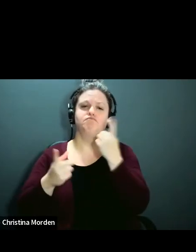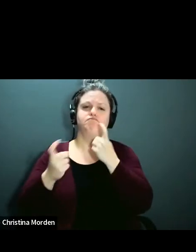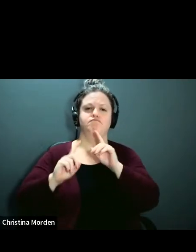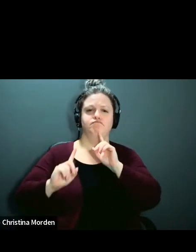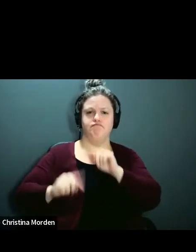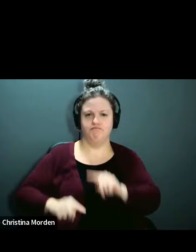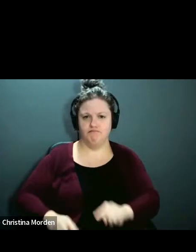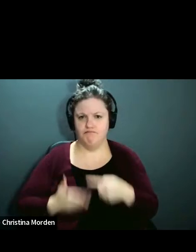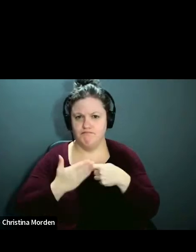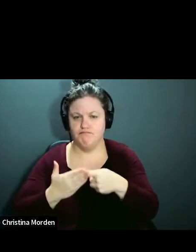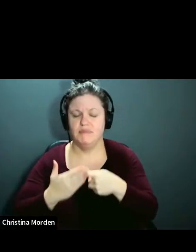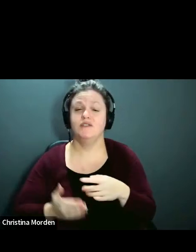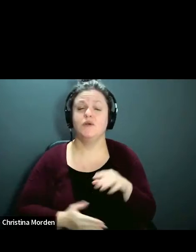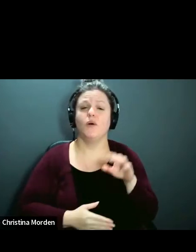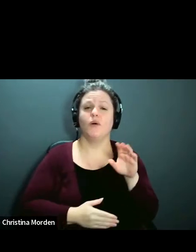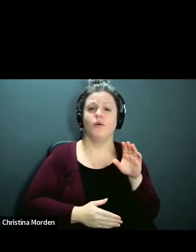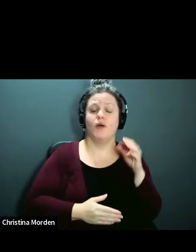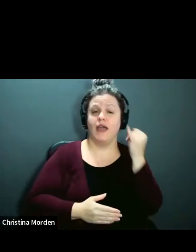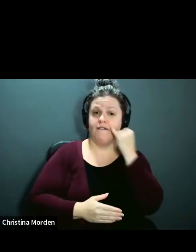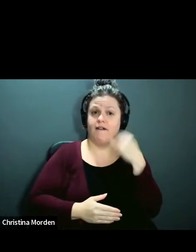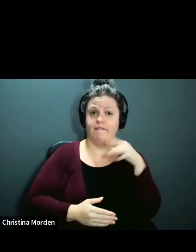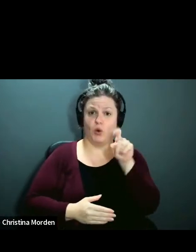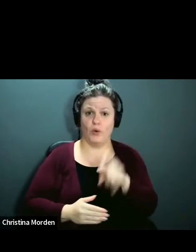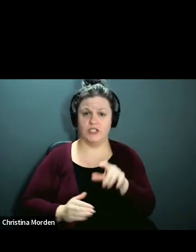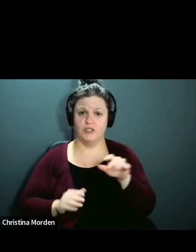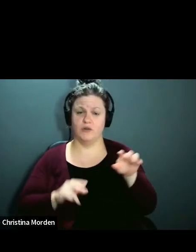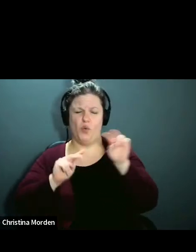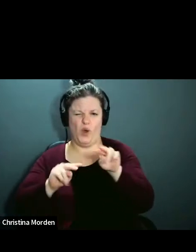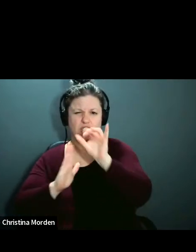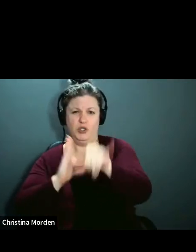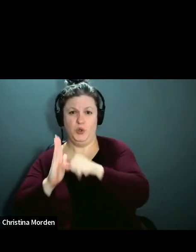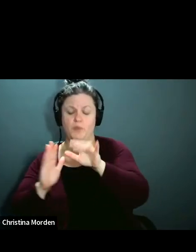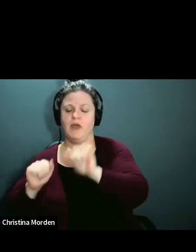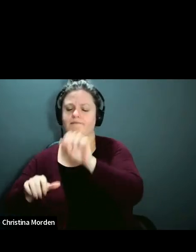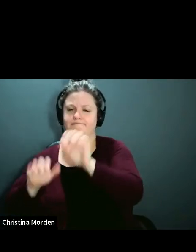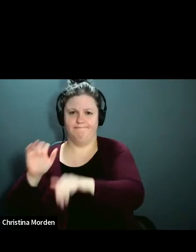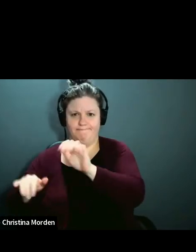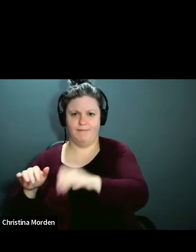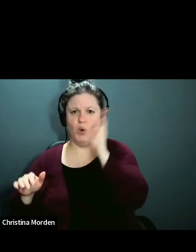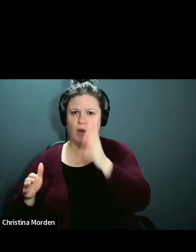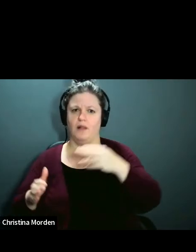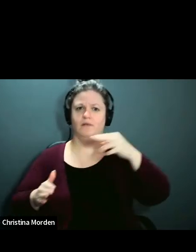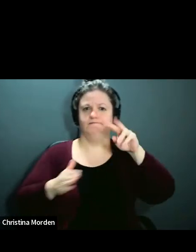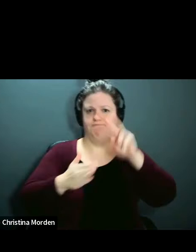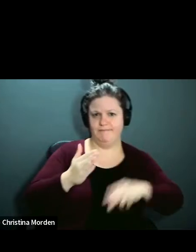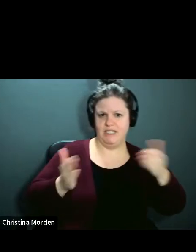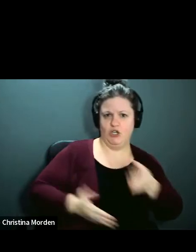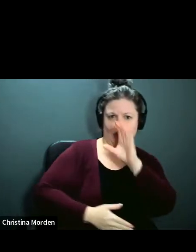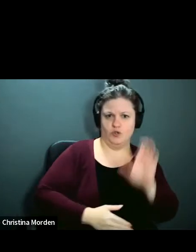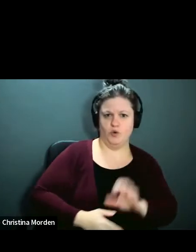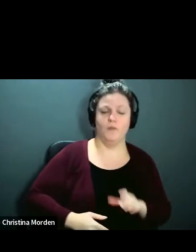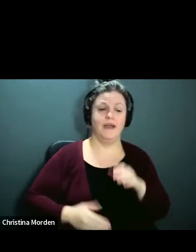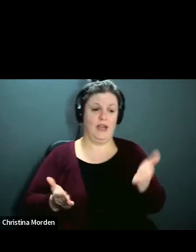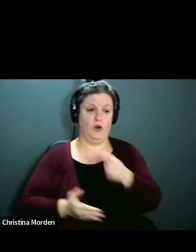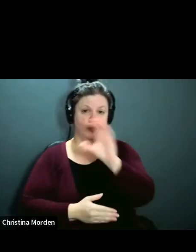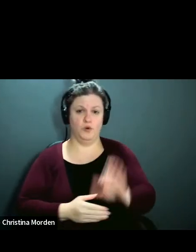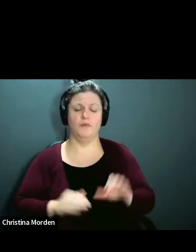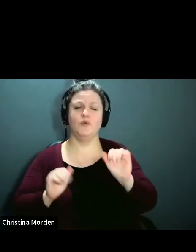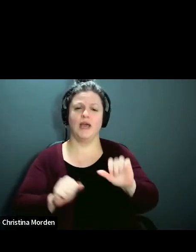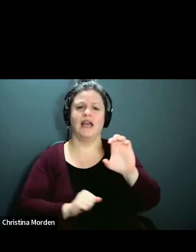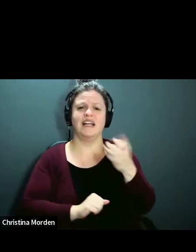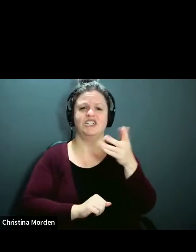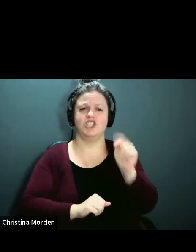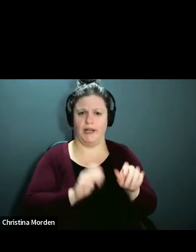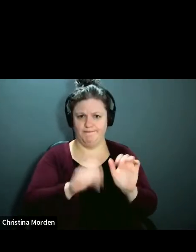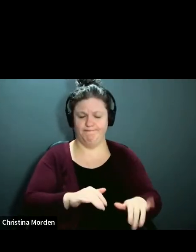questions throughout that period in on YouTube um and zoo and then we'll come back to that at the end of the presentations we're aiming to